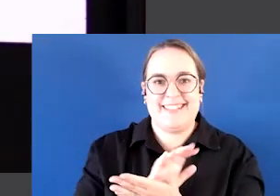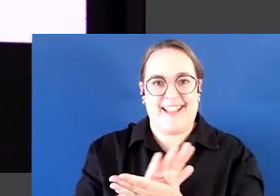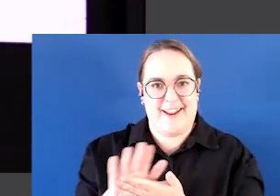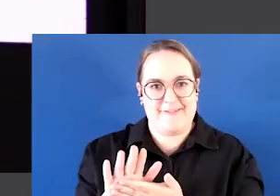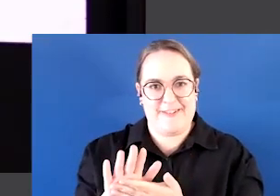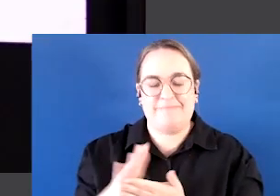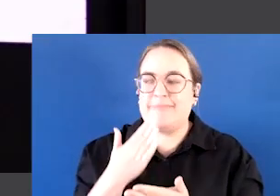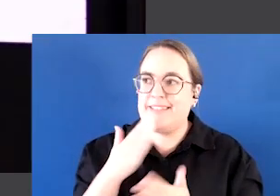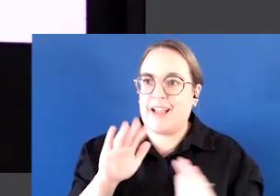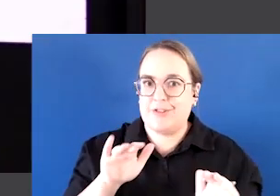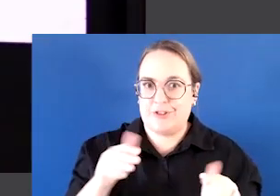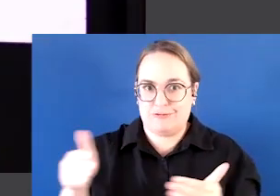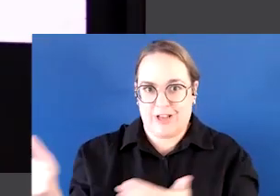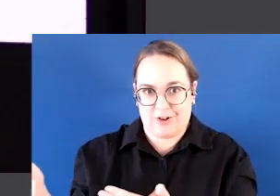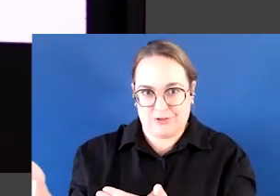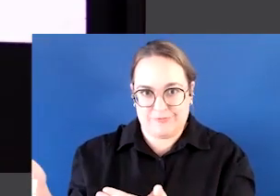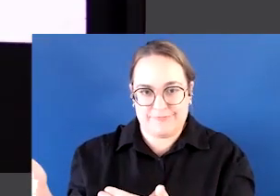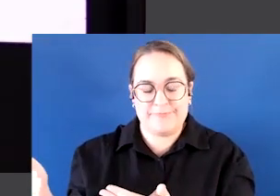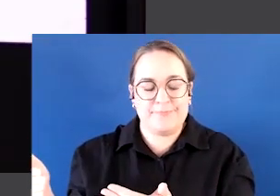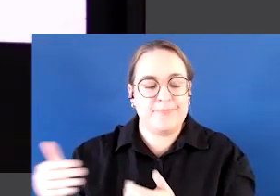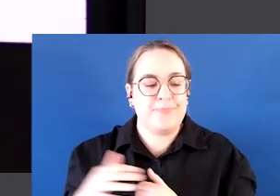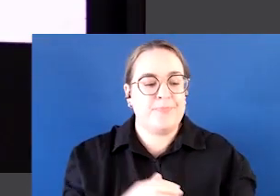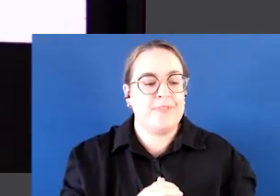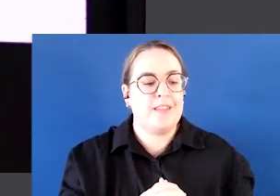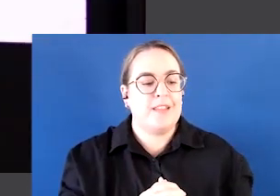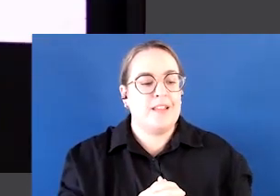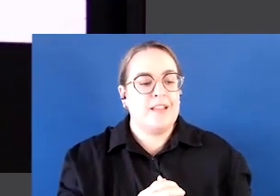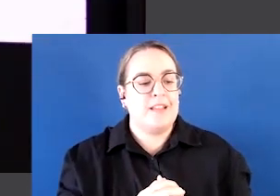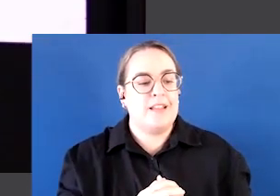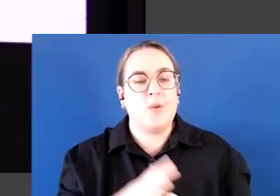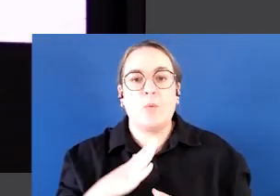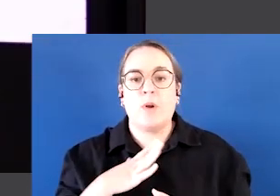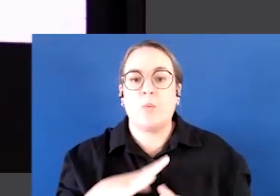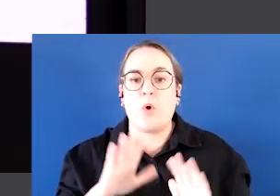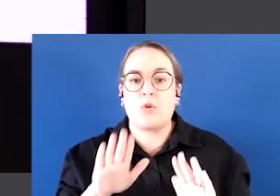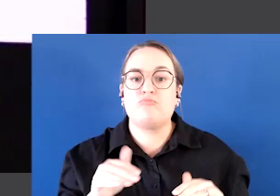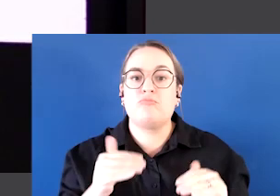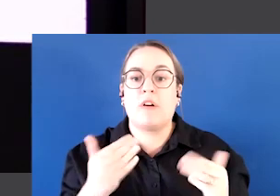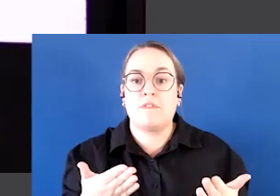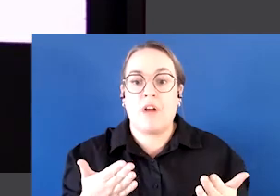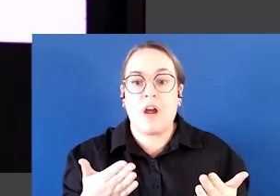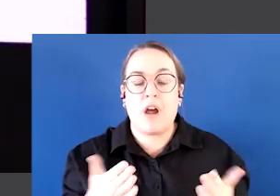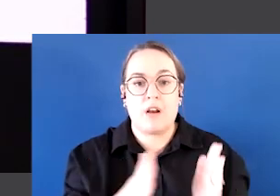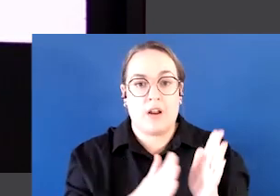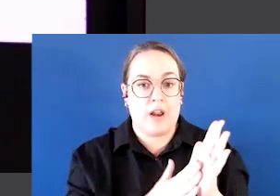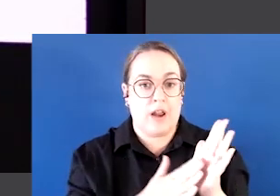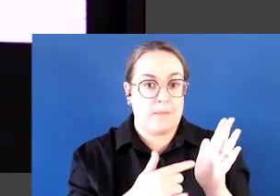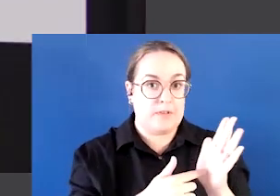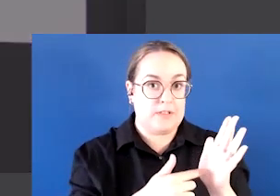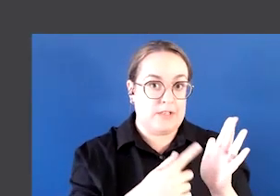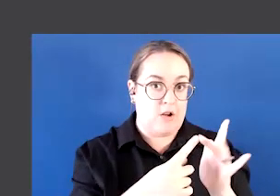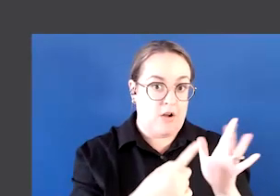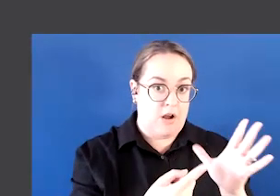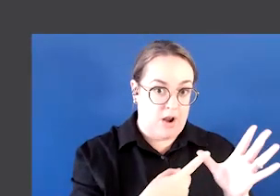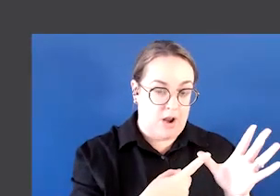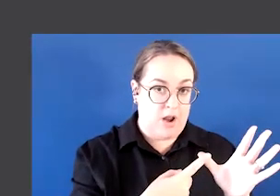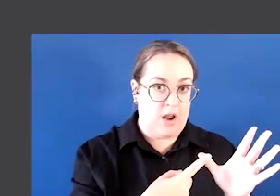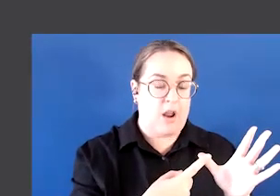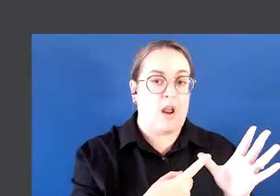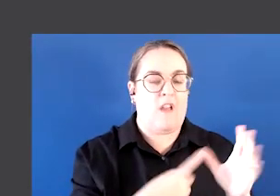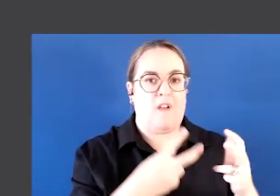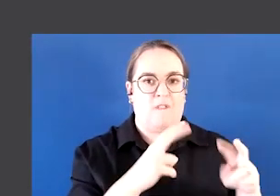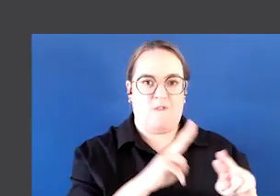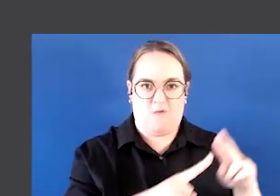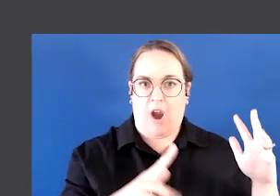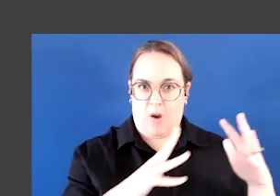Thanks very much, Sarah, and thanks, Linda and Dan, for the introductions. What we'd like to do next is just to provide a bridge between the